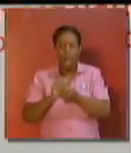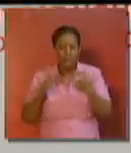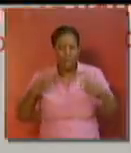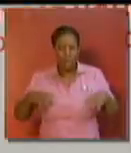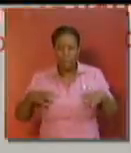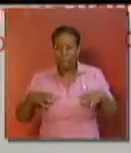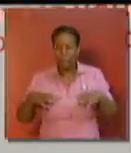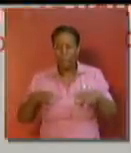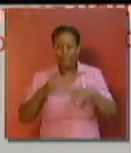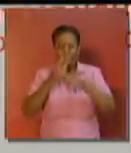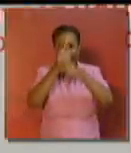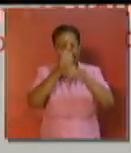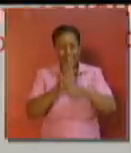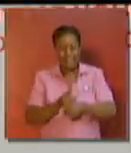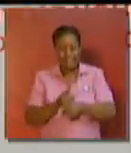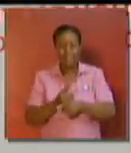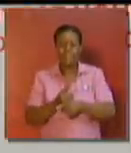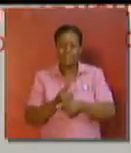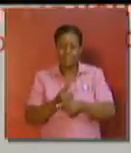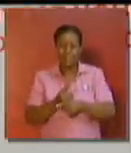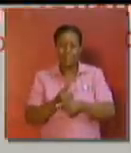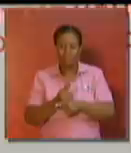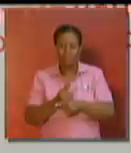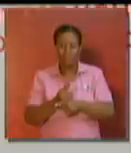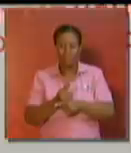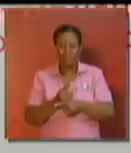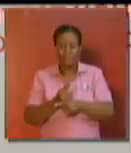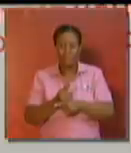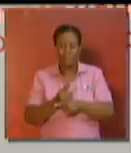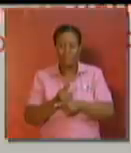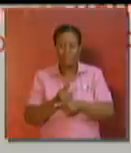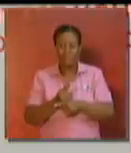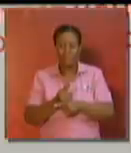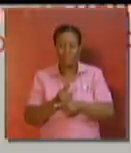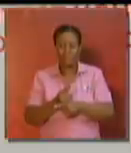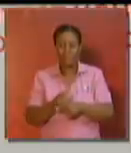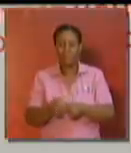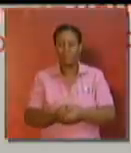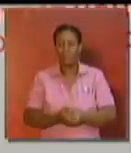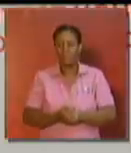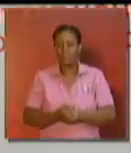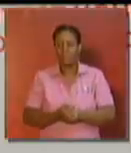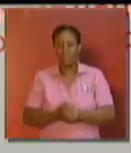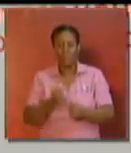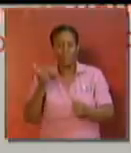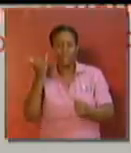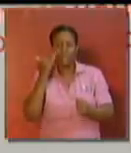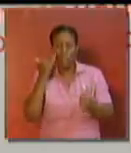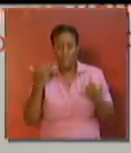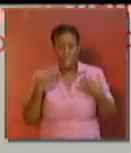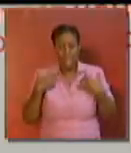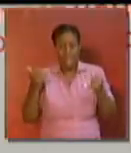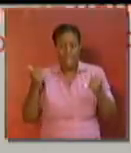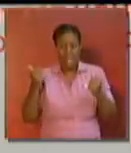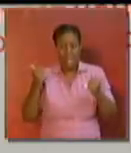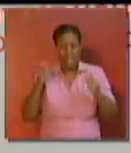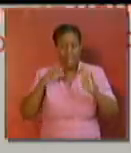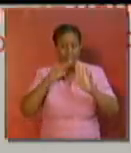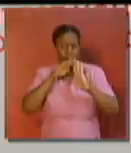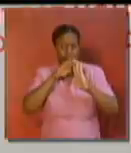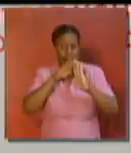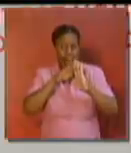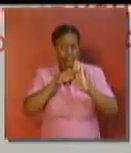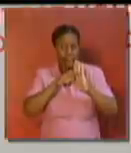risk. And if at any point your health status is to change, if you start to become